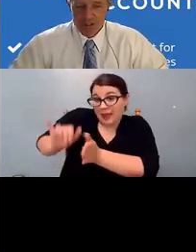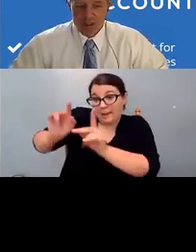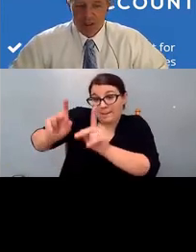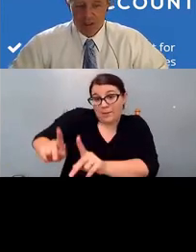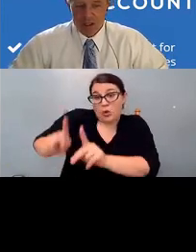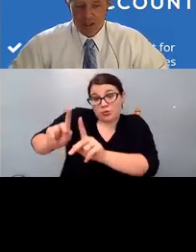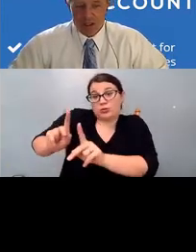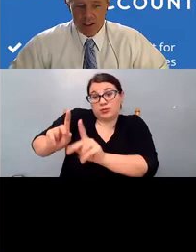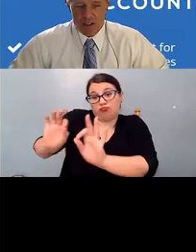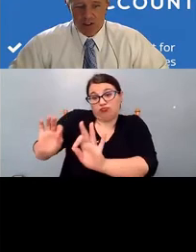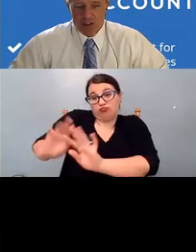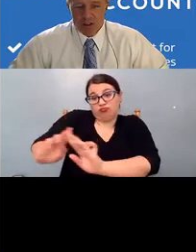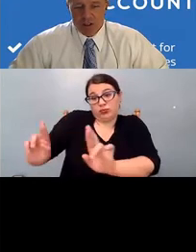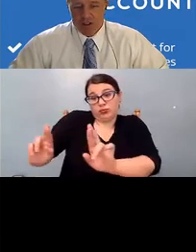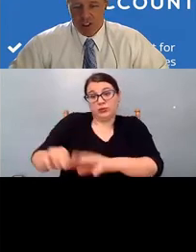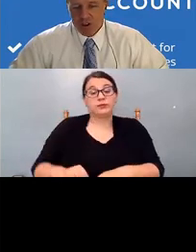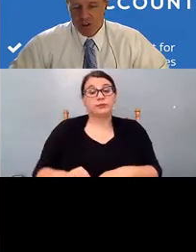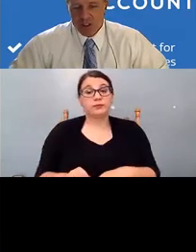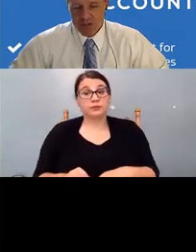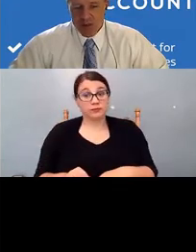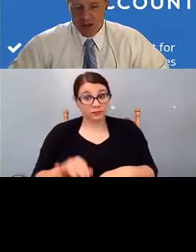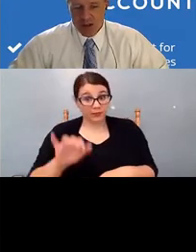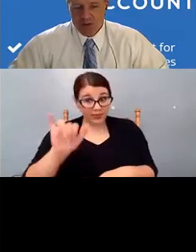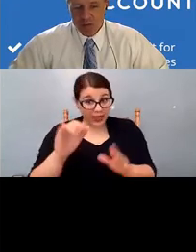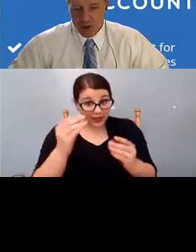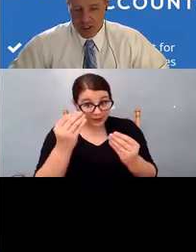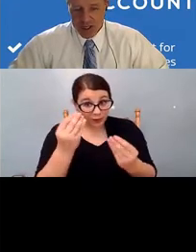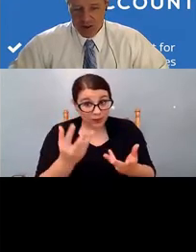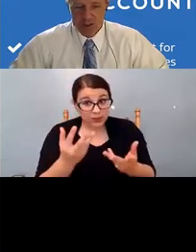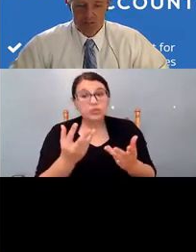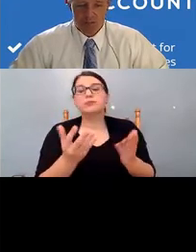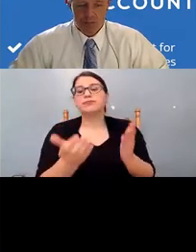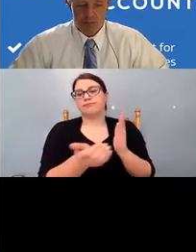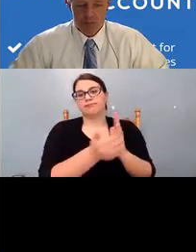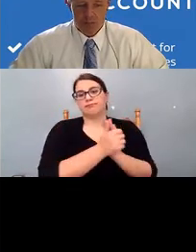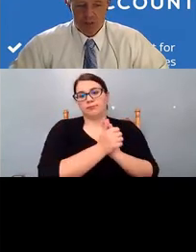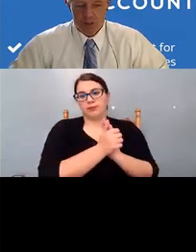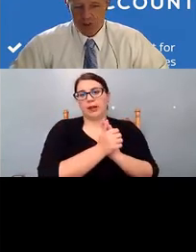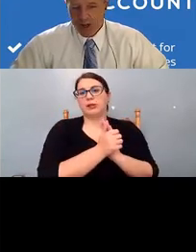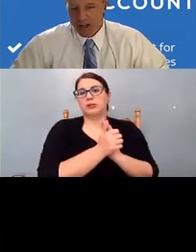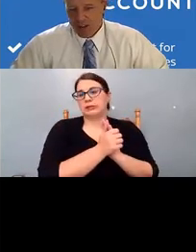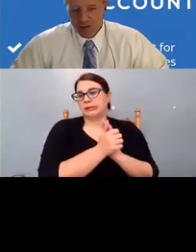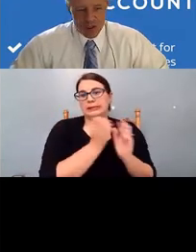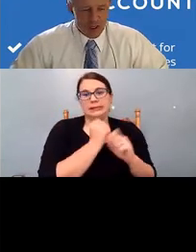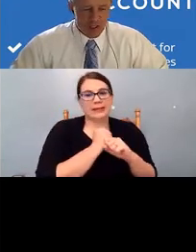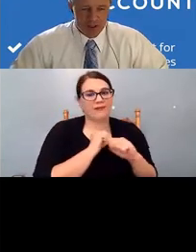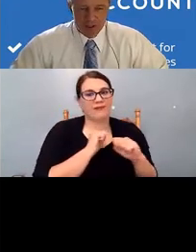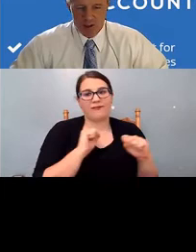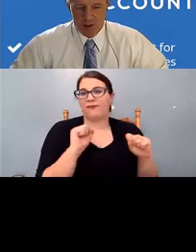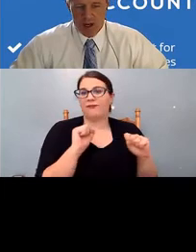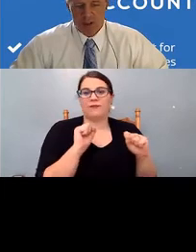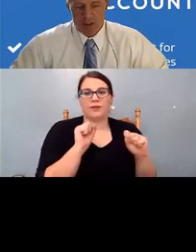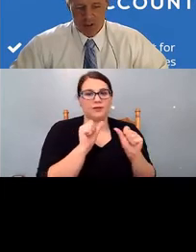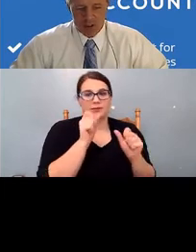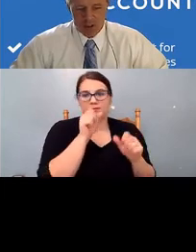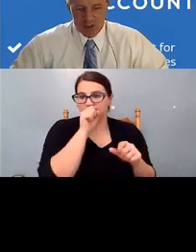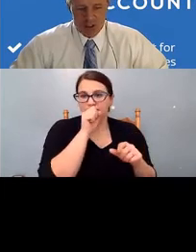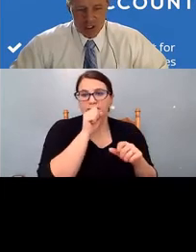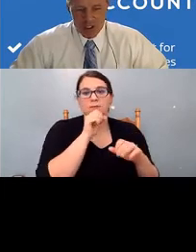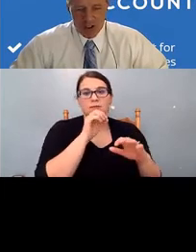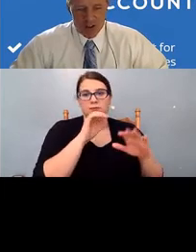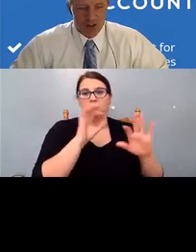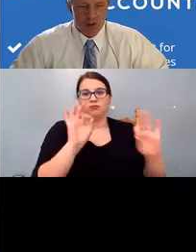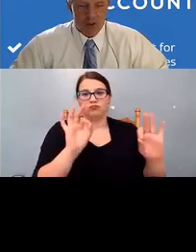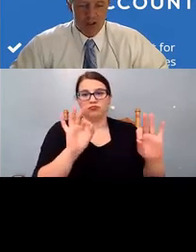uploaded in a secure, safe manner from your account. So if they're asking for copy of the social